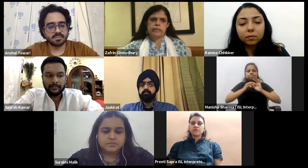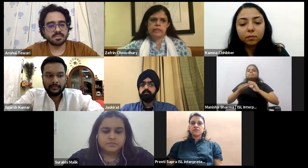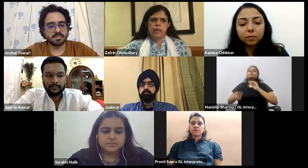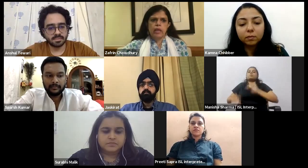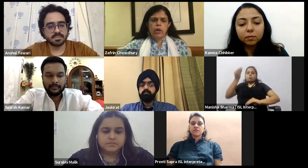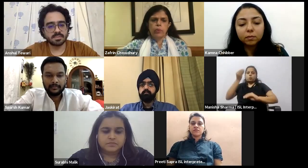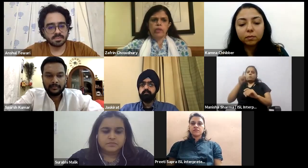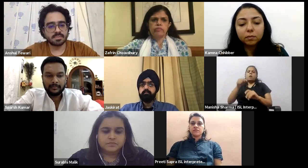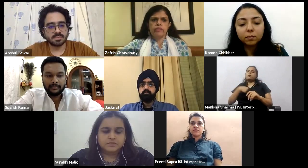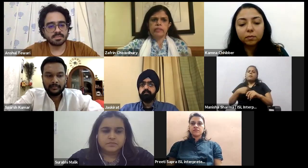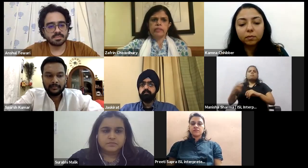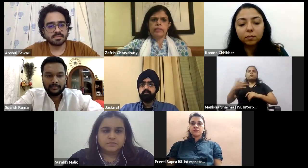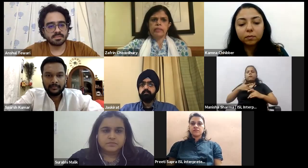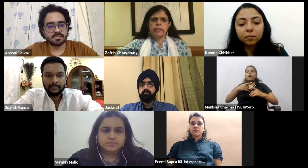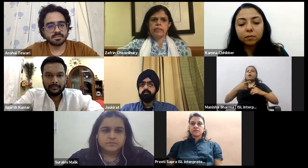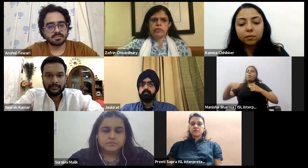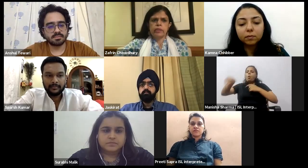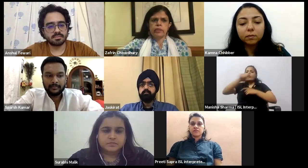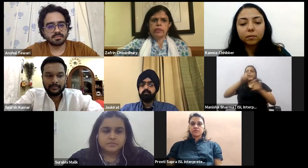both ends. One of the